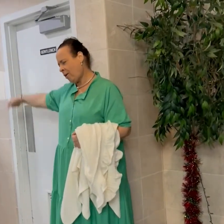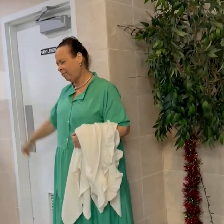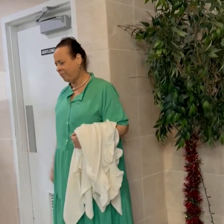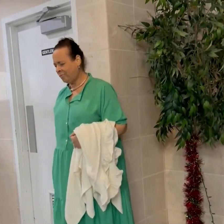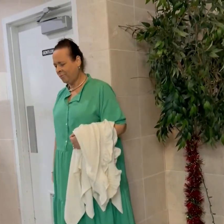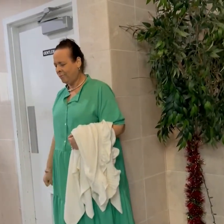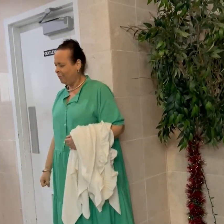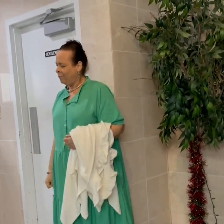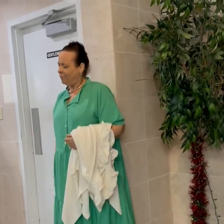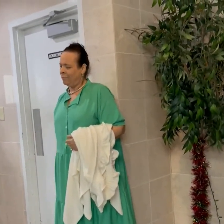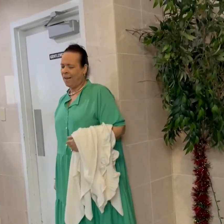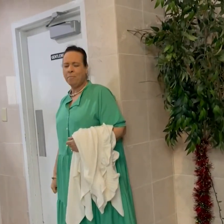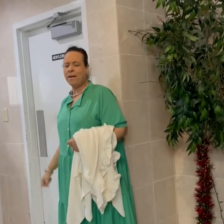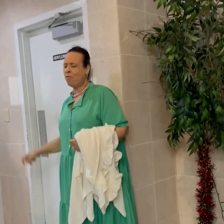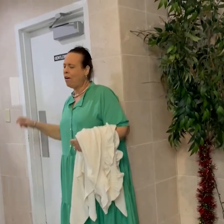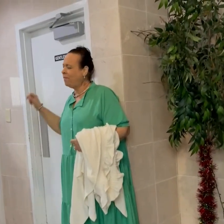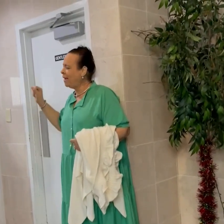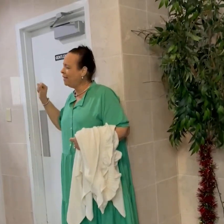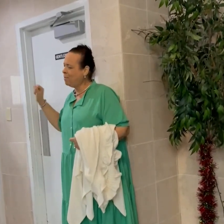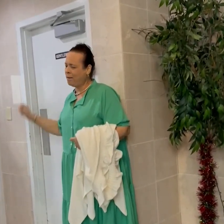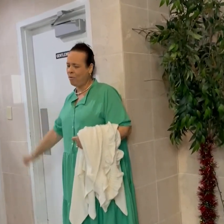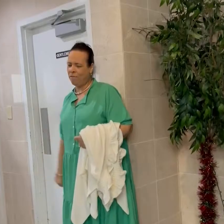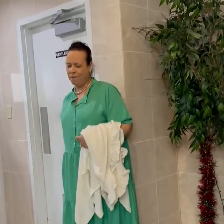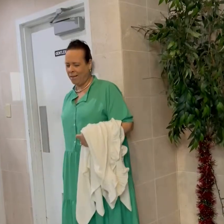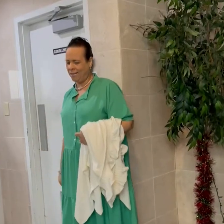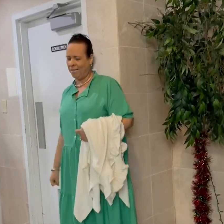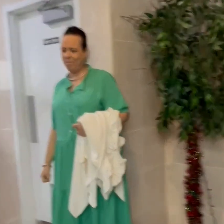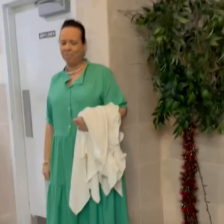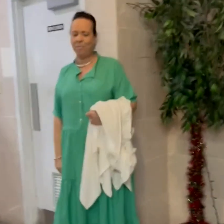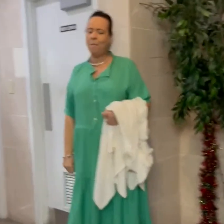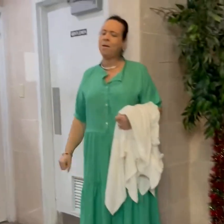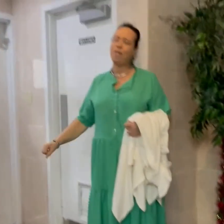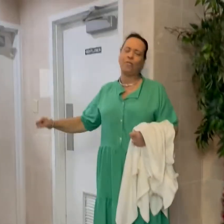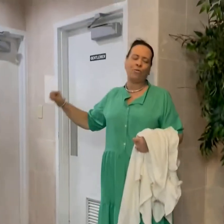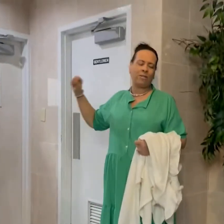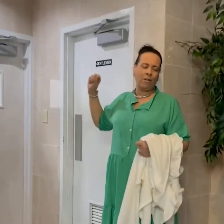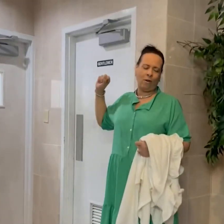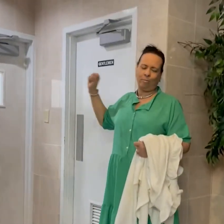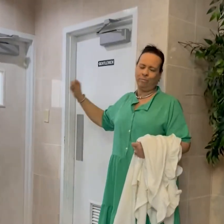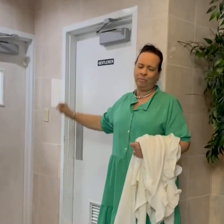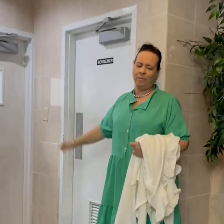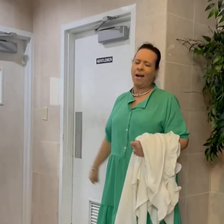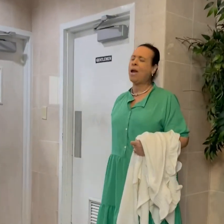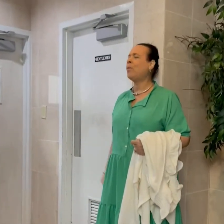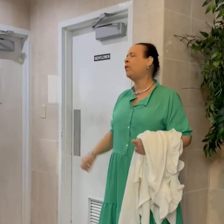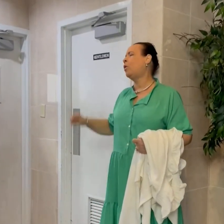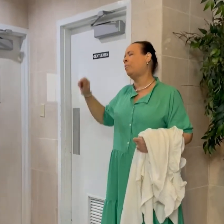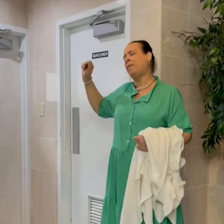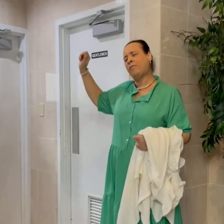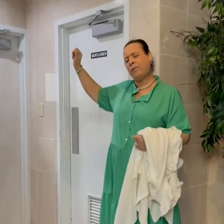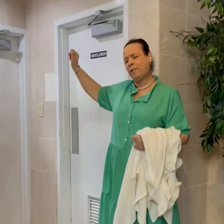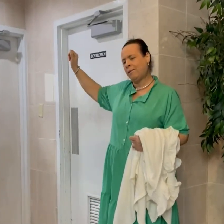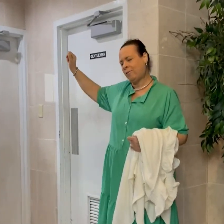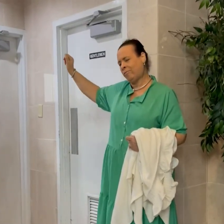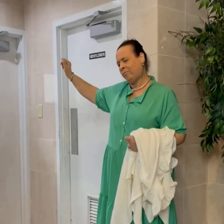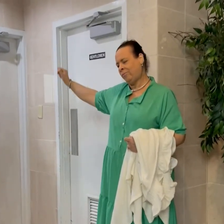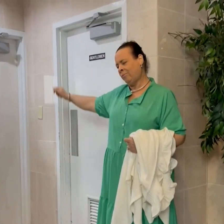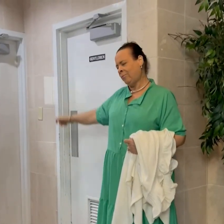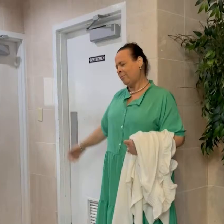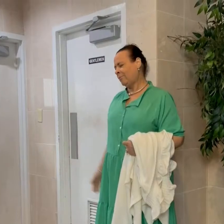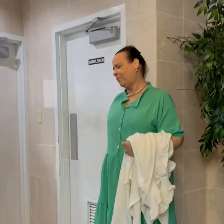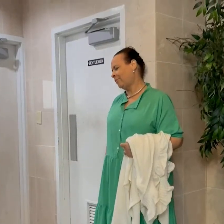goodness of God. Had many rough days and many rough nights, but I refuse to give up. I will not be defeated.